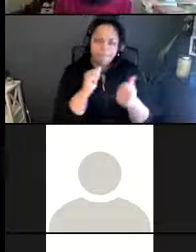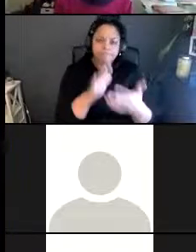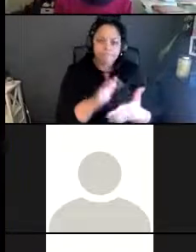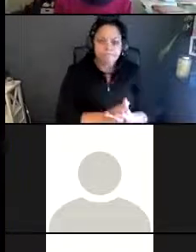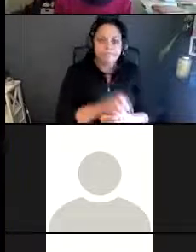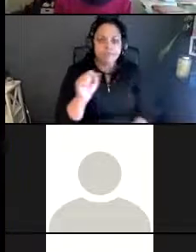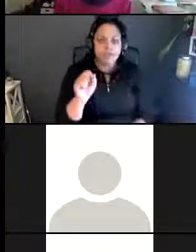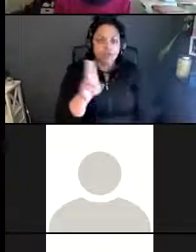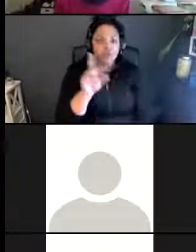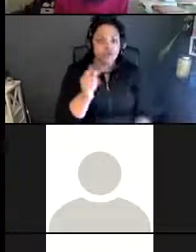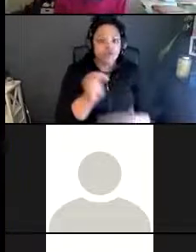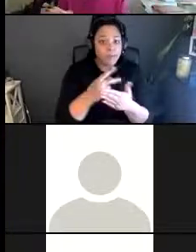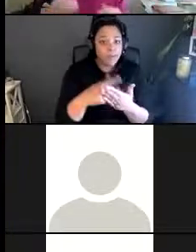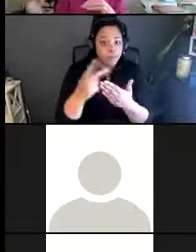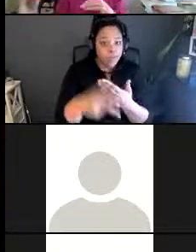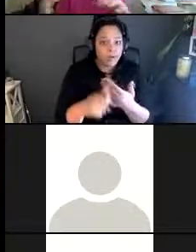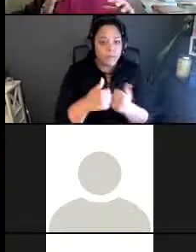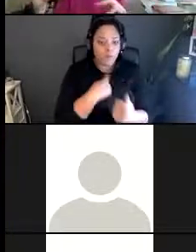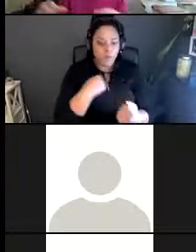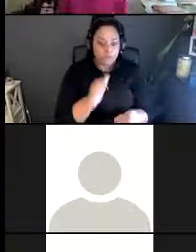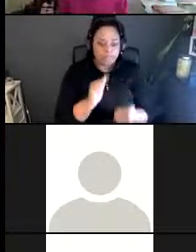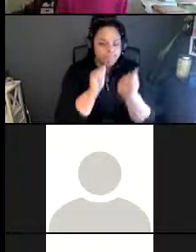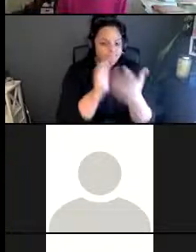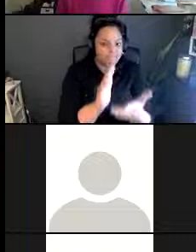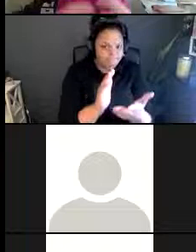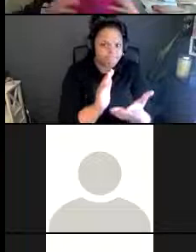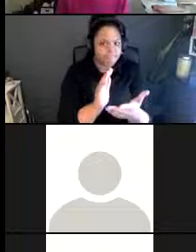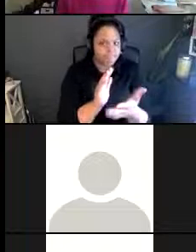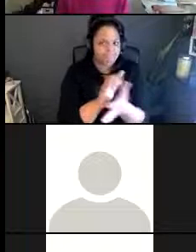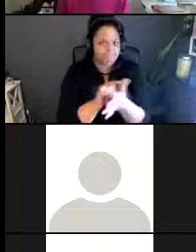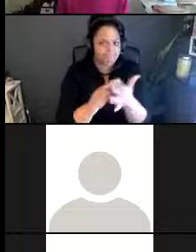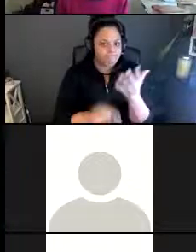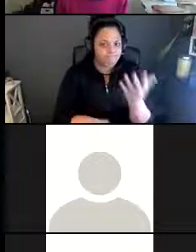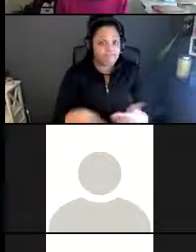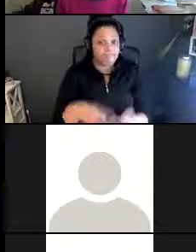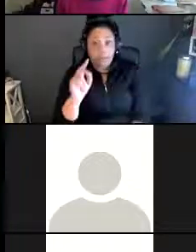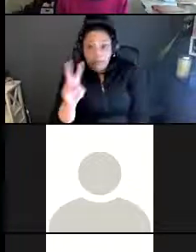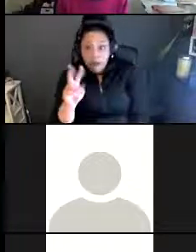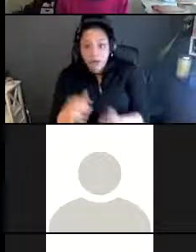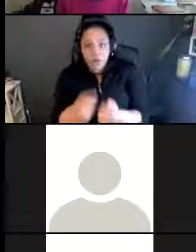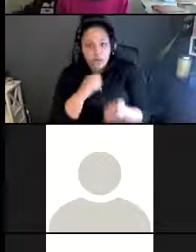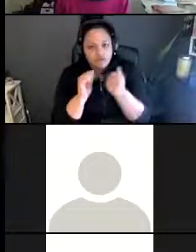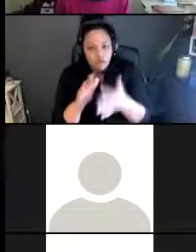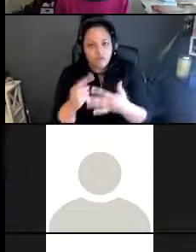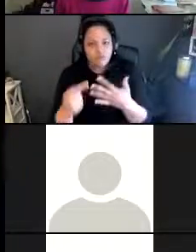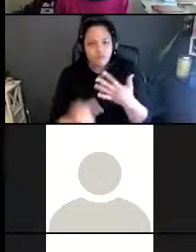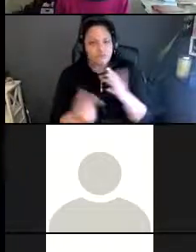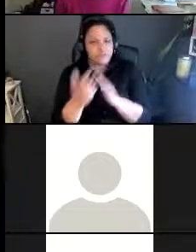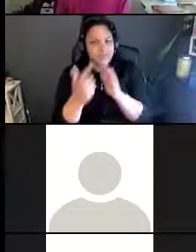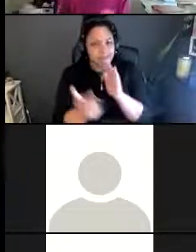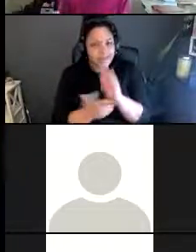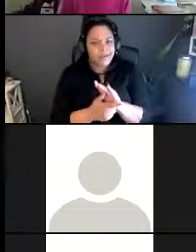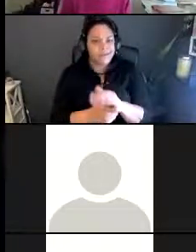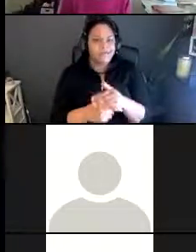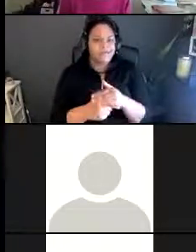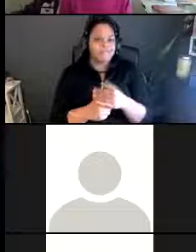use disorder treatment programs? How do we address the issue in domestic violence, legal proceedings,